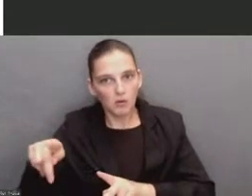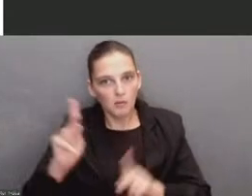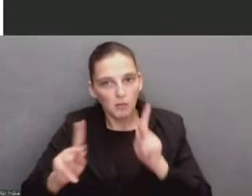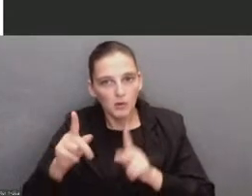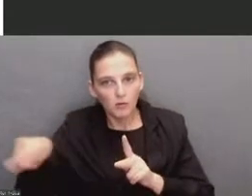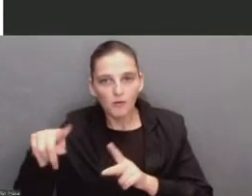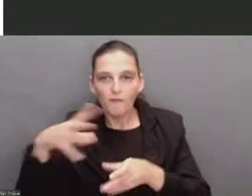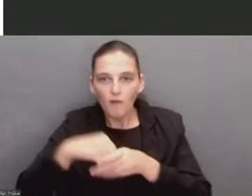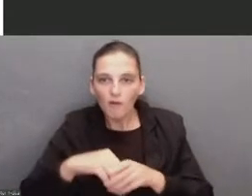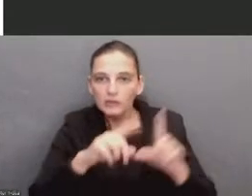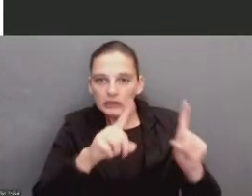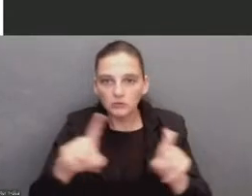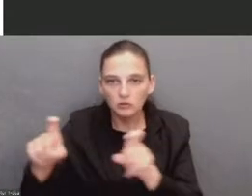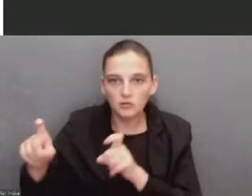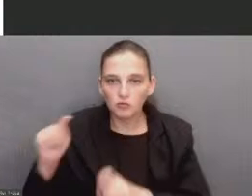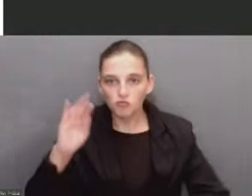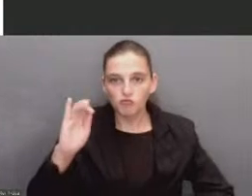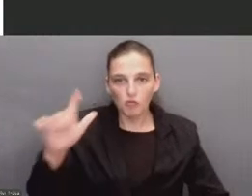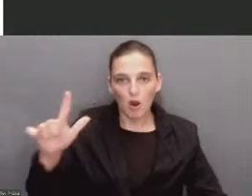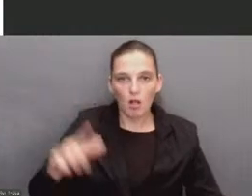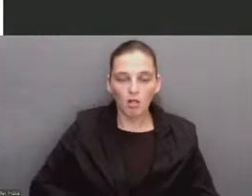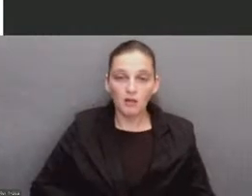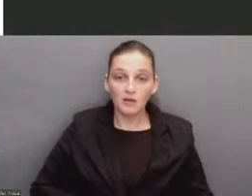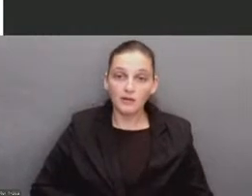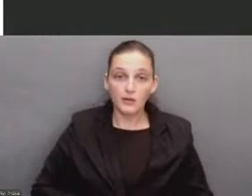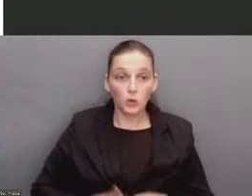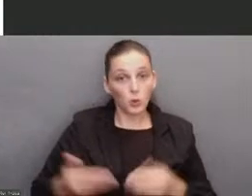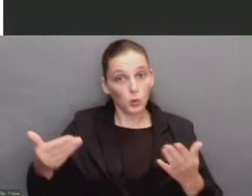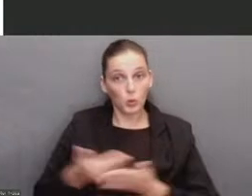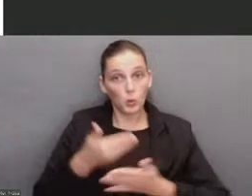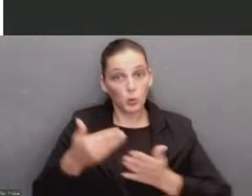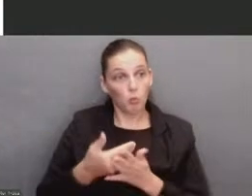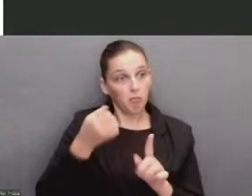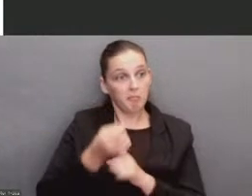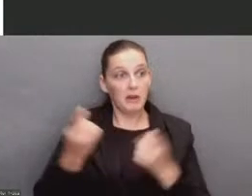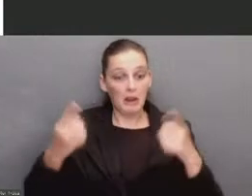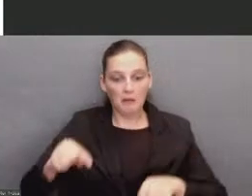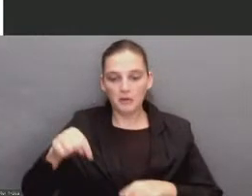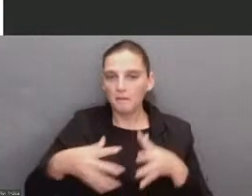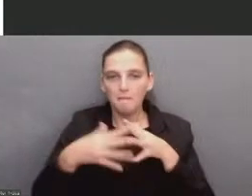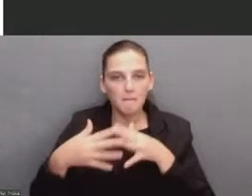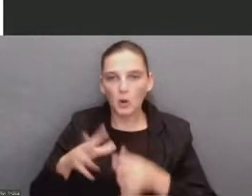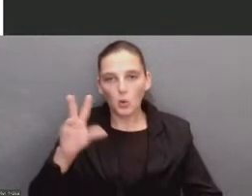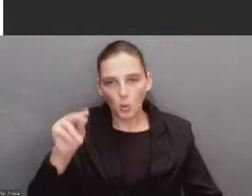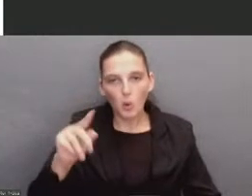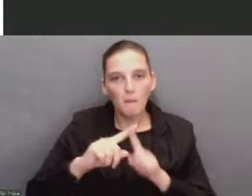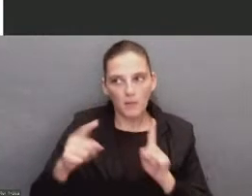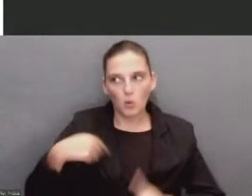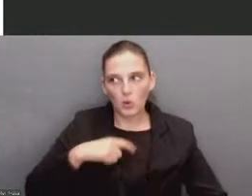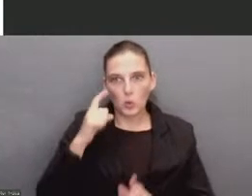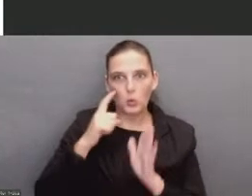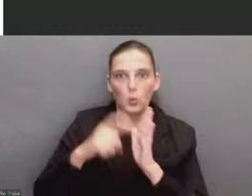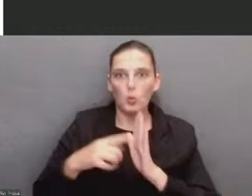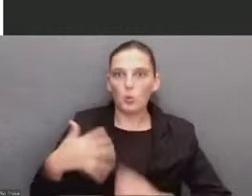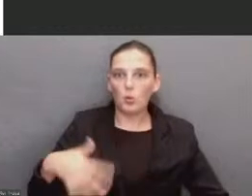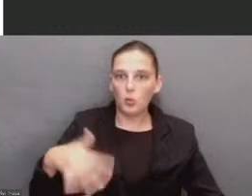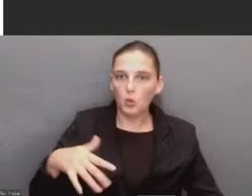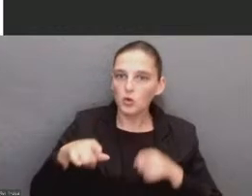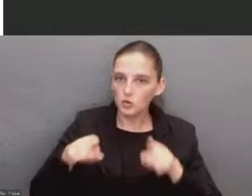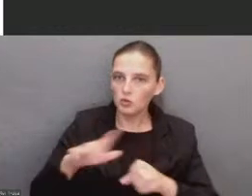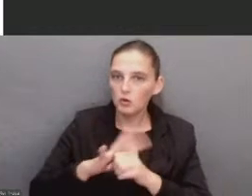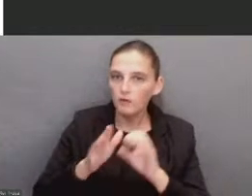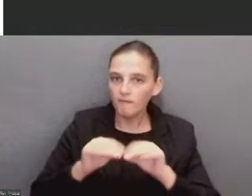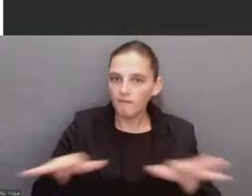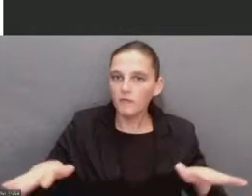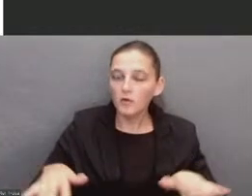new phenomena here in this country, but it really bore out during this pandemic. And I'd also say there's also a